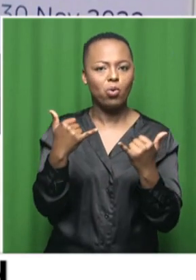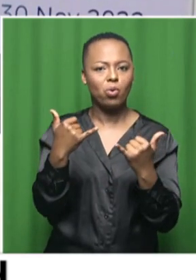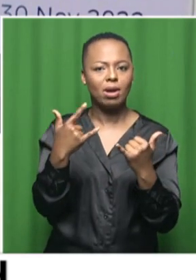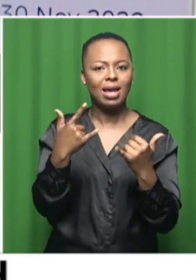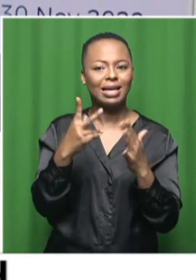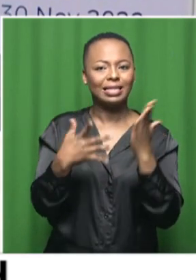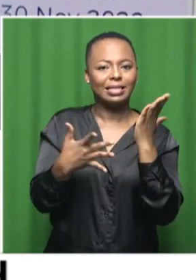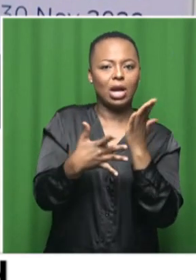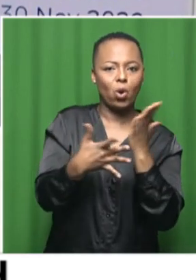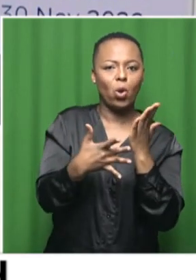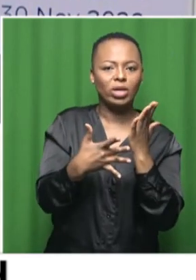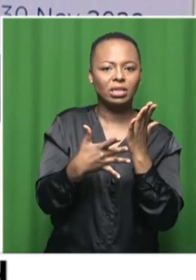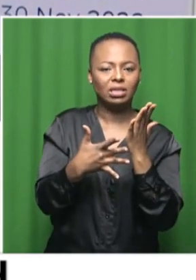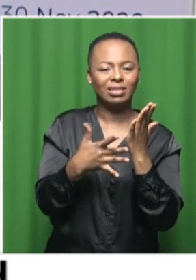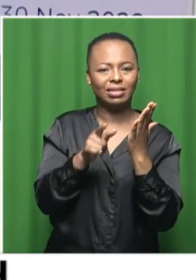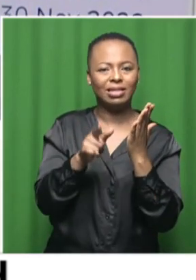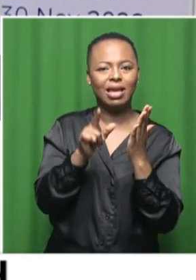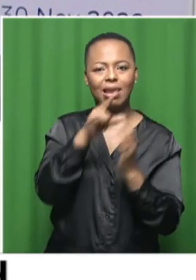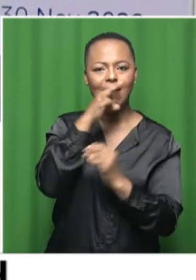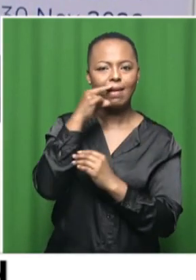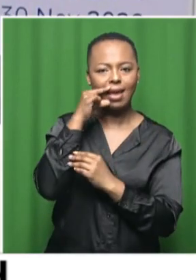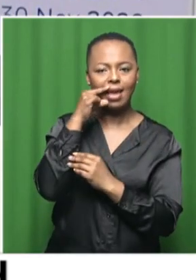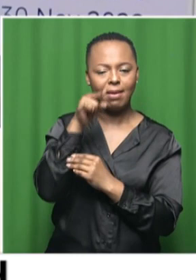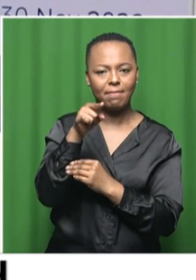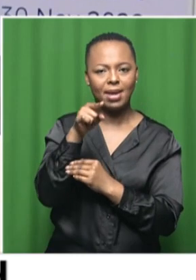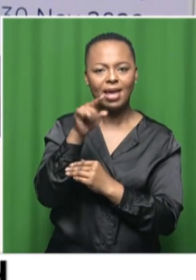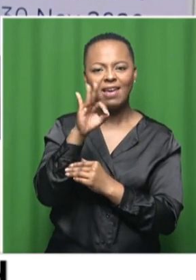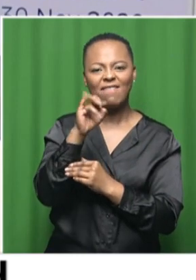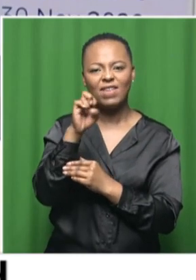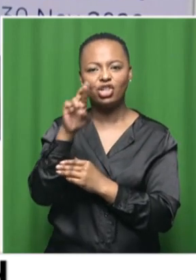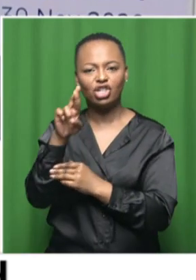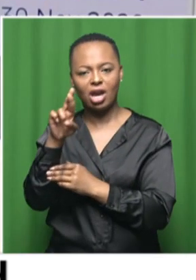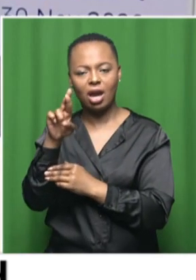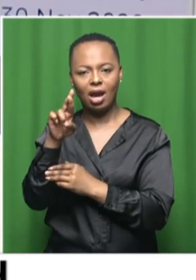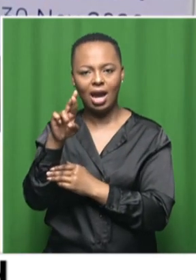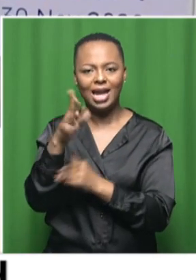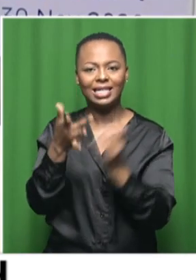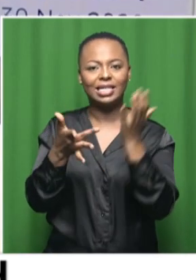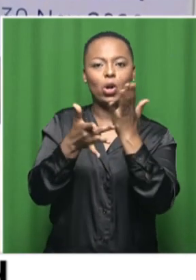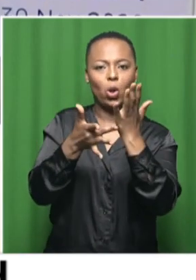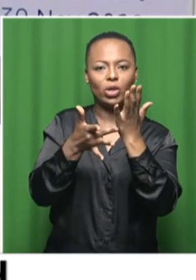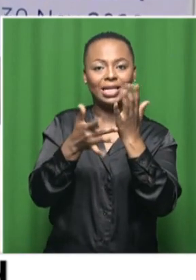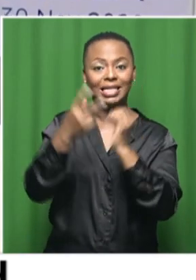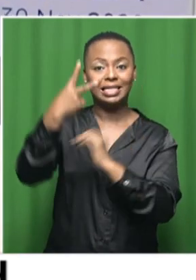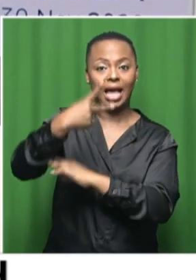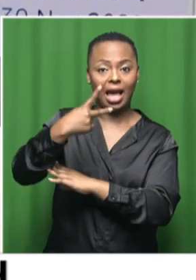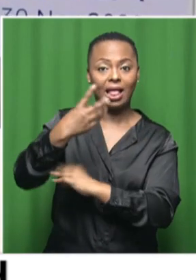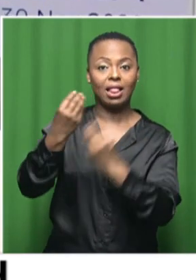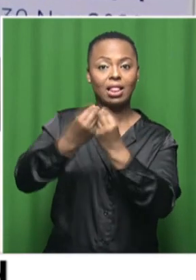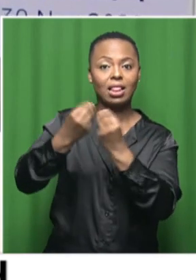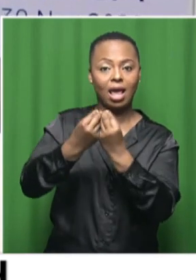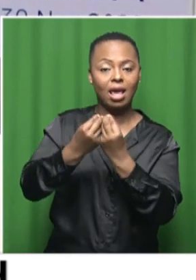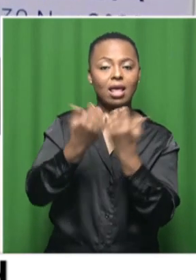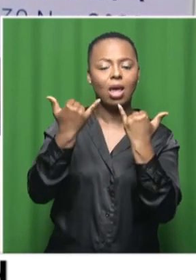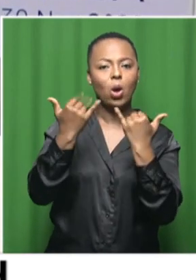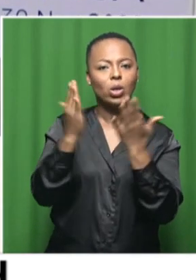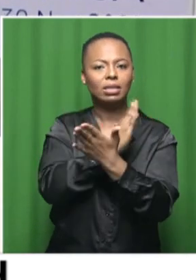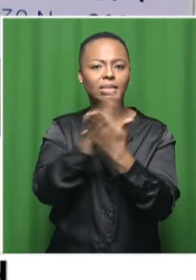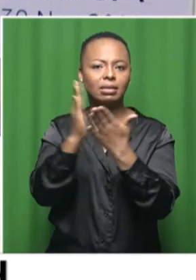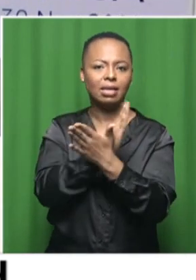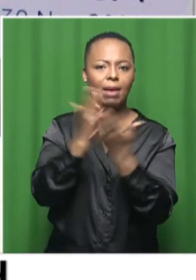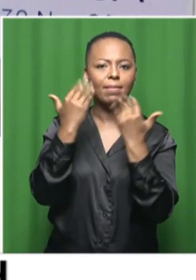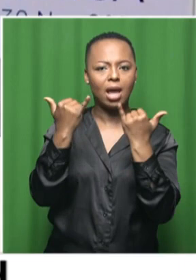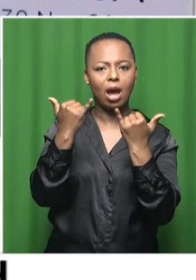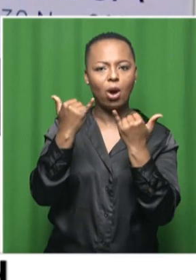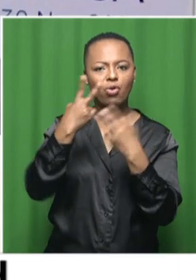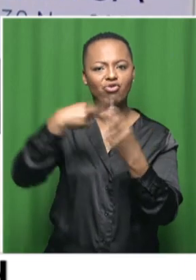that technology, and that's called Fischer-Tropsch technology. And the second one is that we've got some of the highest irradiation